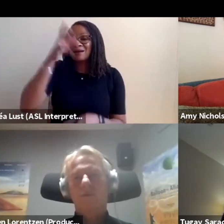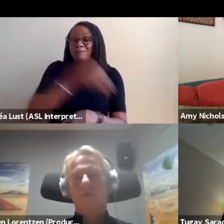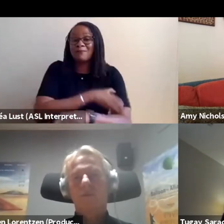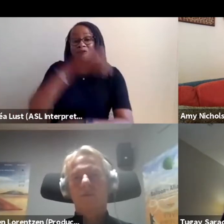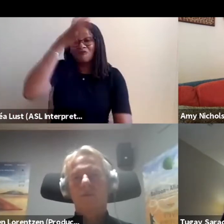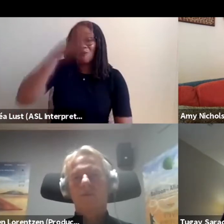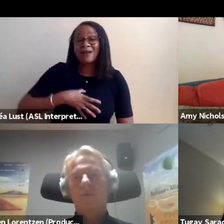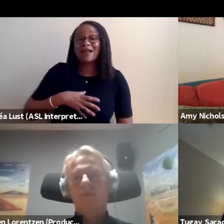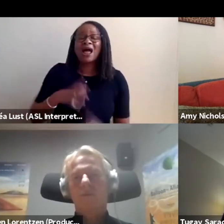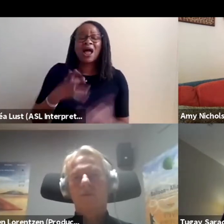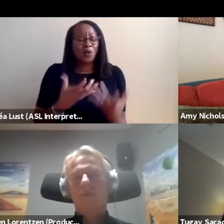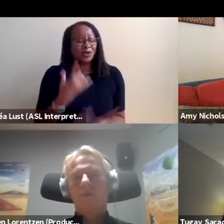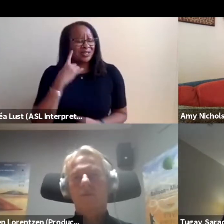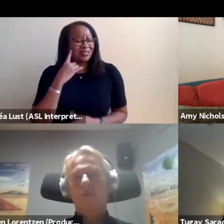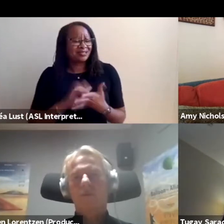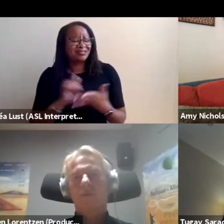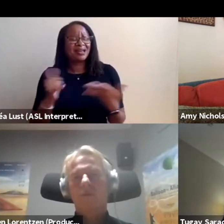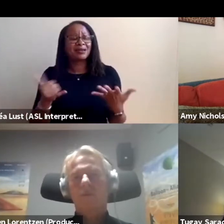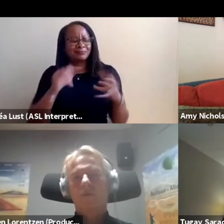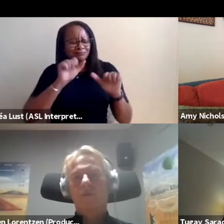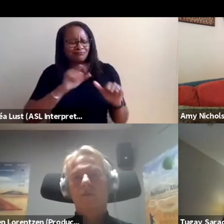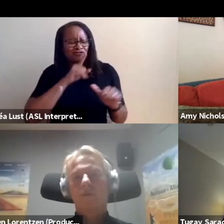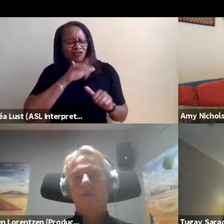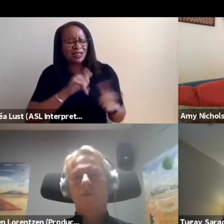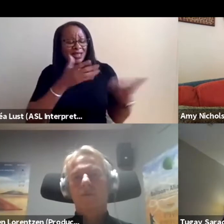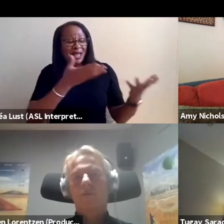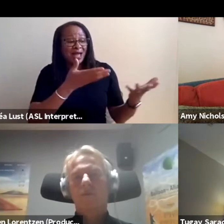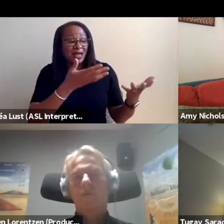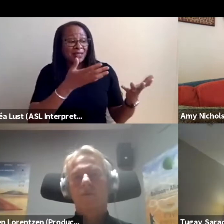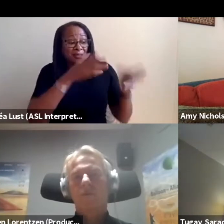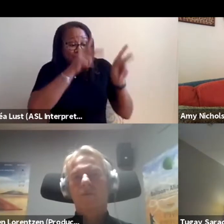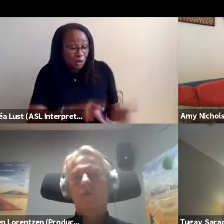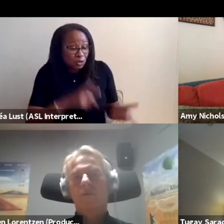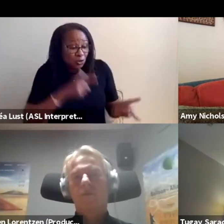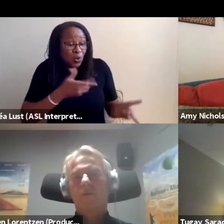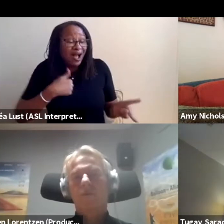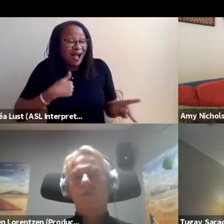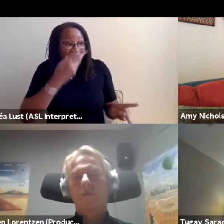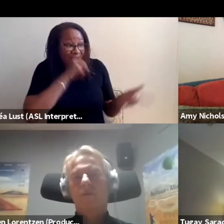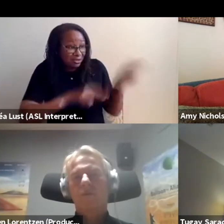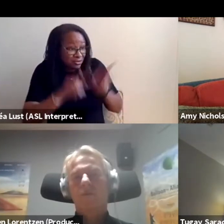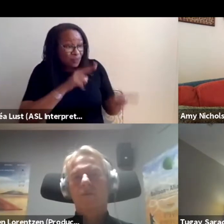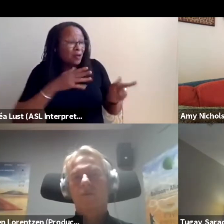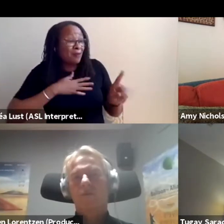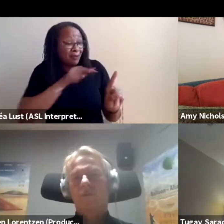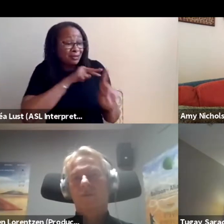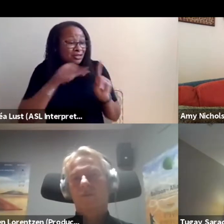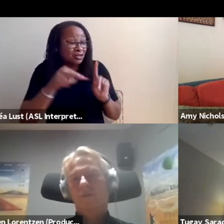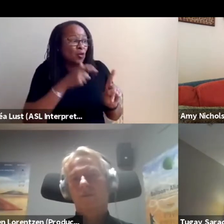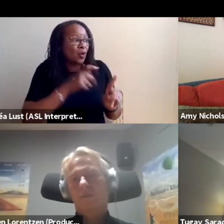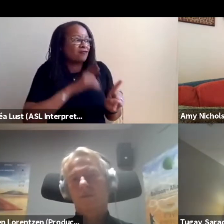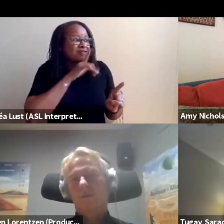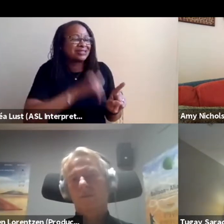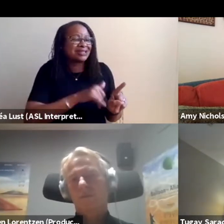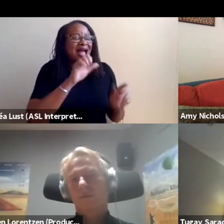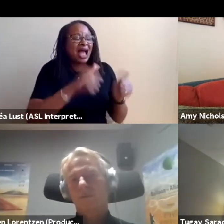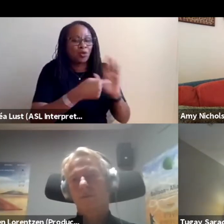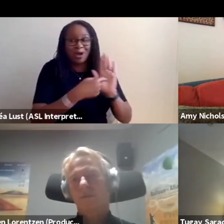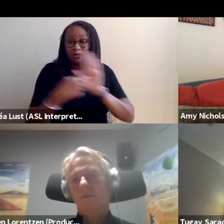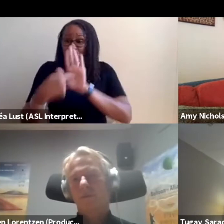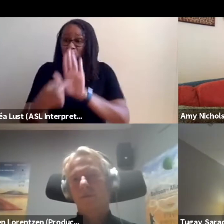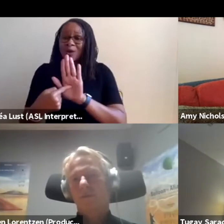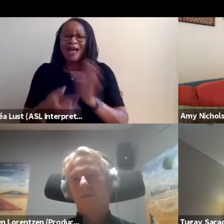that how can I really bring the Seyran that I observe, like my point of view? And then I asked her